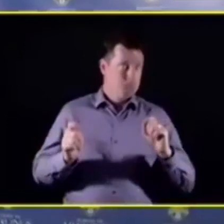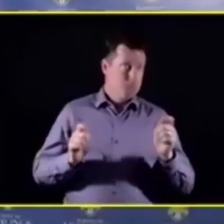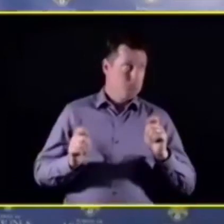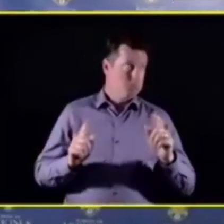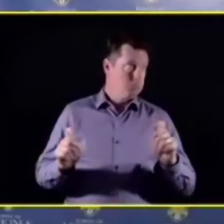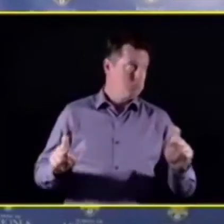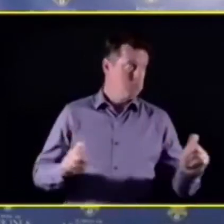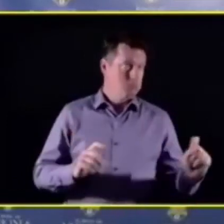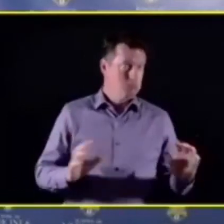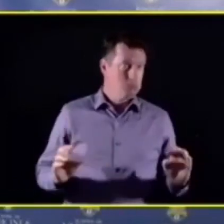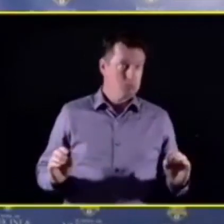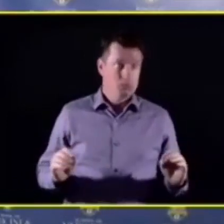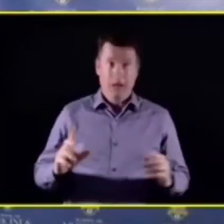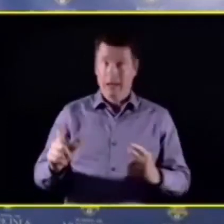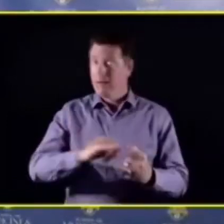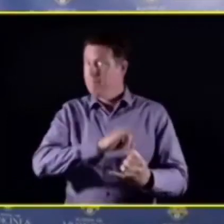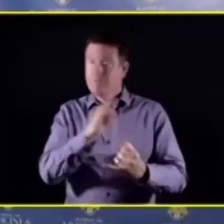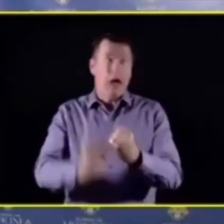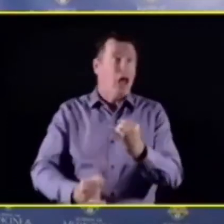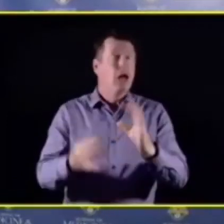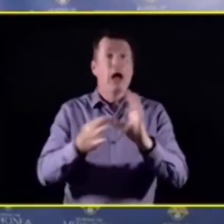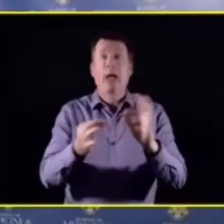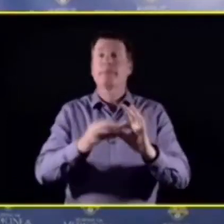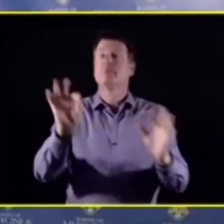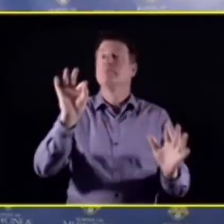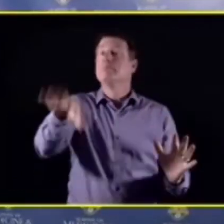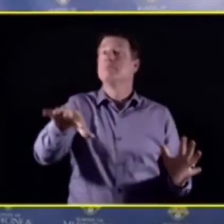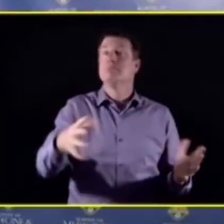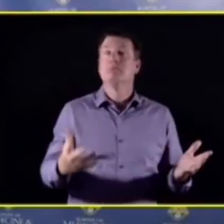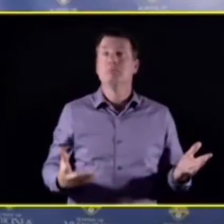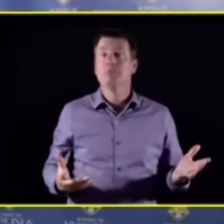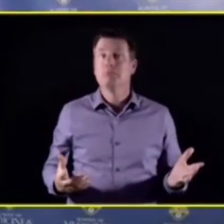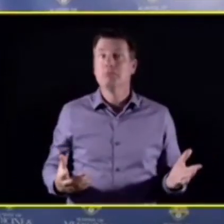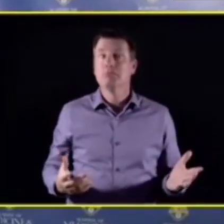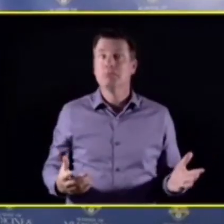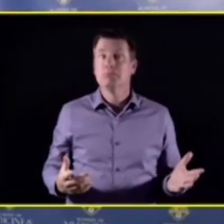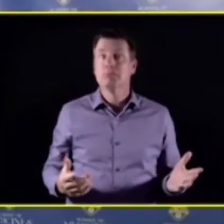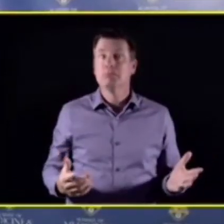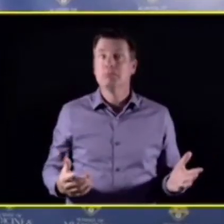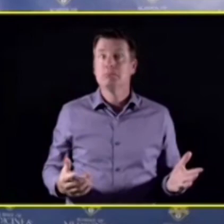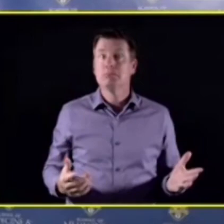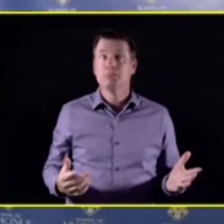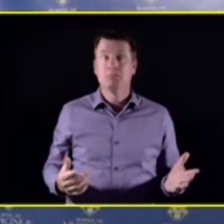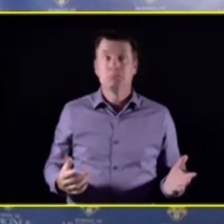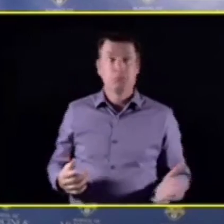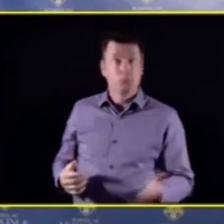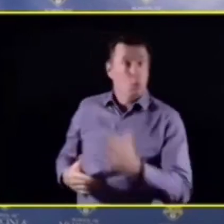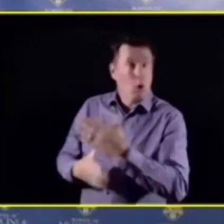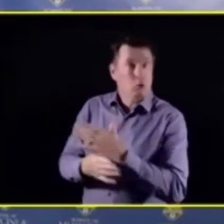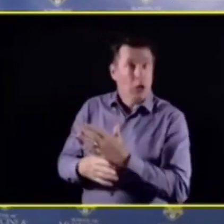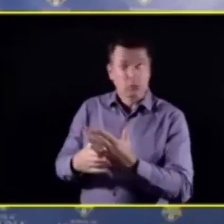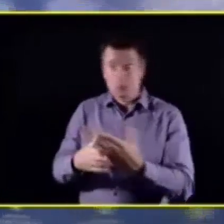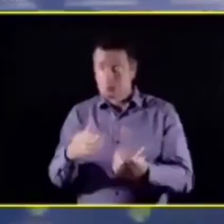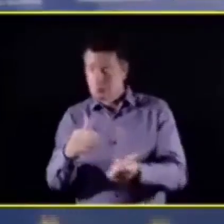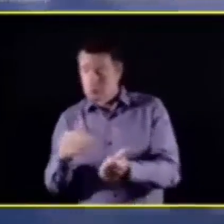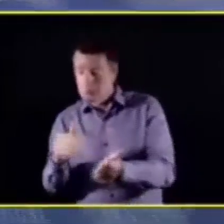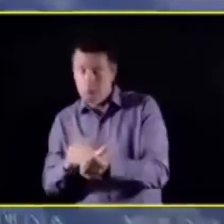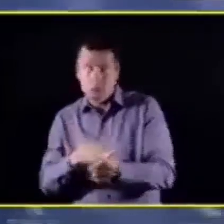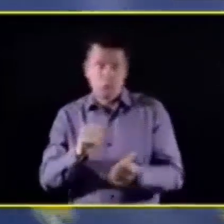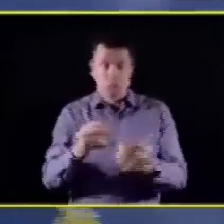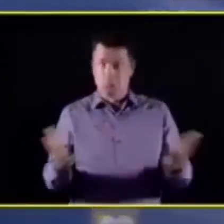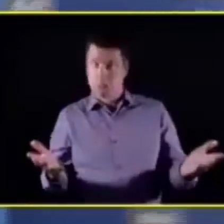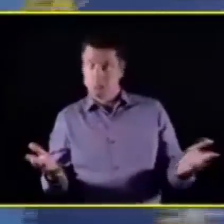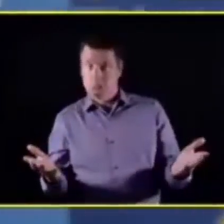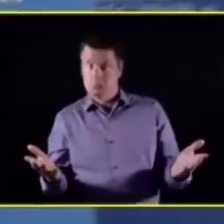any final comments, Dr. Pietrapalli, any final thoughts you'd like to share with viewers today? Well, I just want to thank Mr. Barish